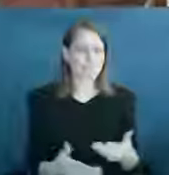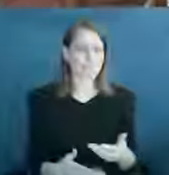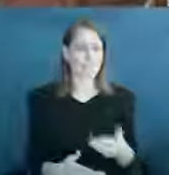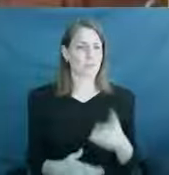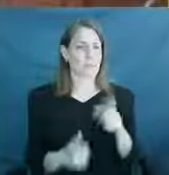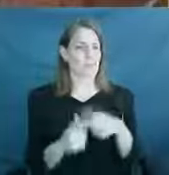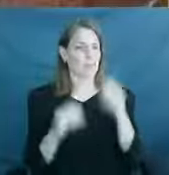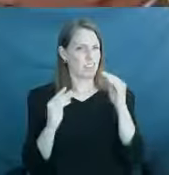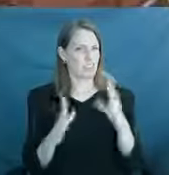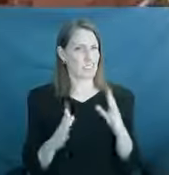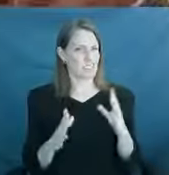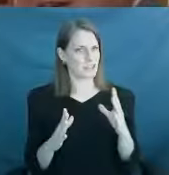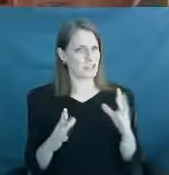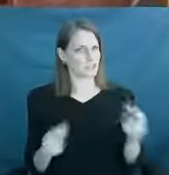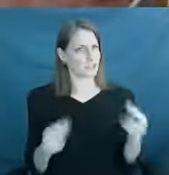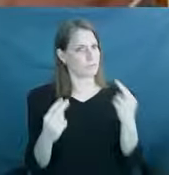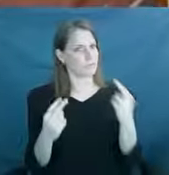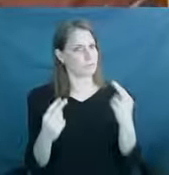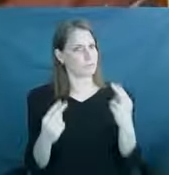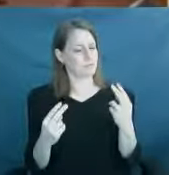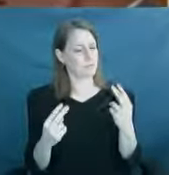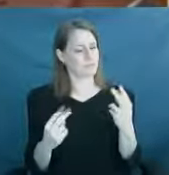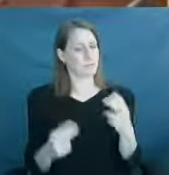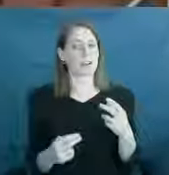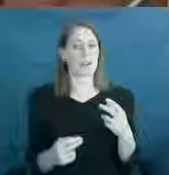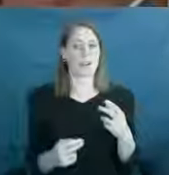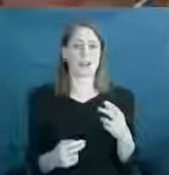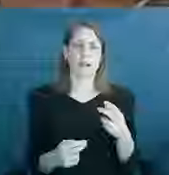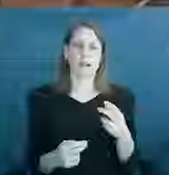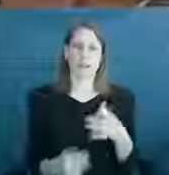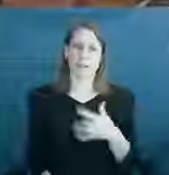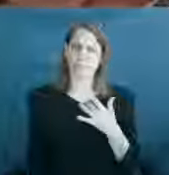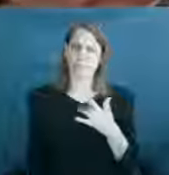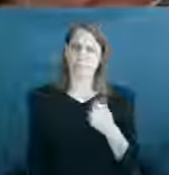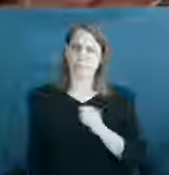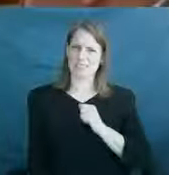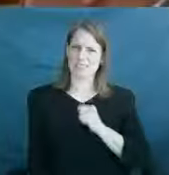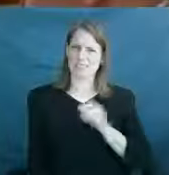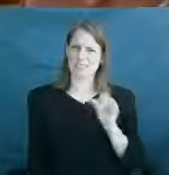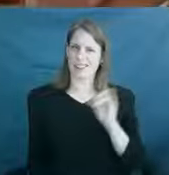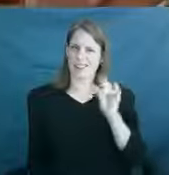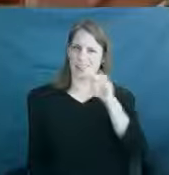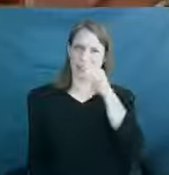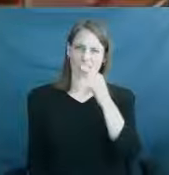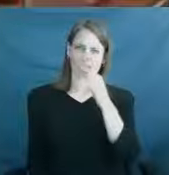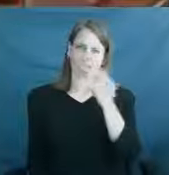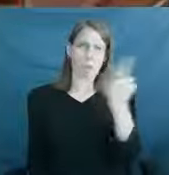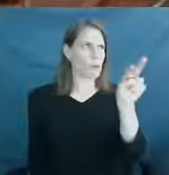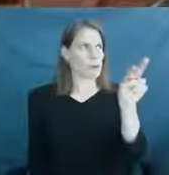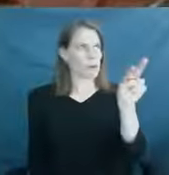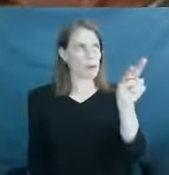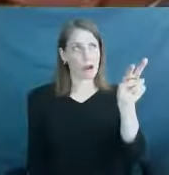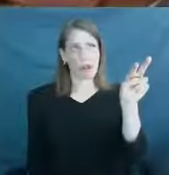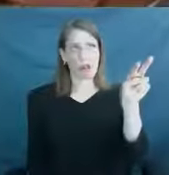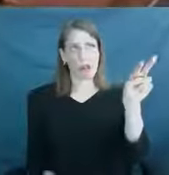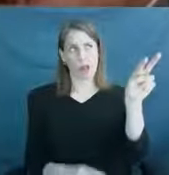thinking, yeah, we just got started. And then the teacher says, all eyes on me, and I'm meant to model it as well, you know.